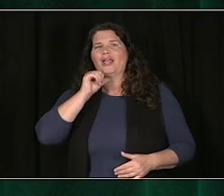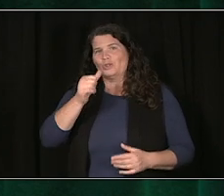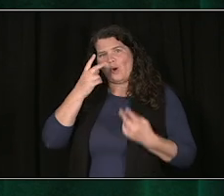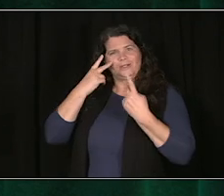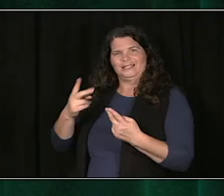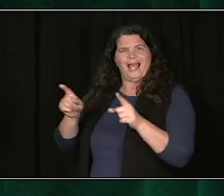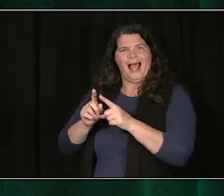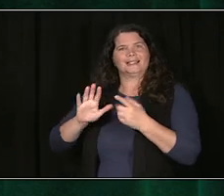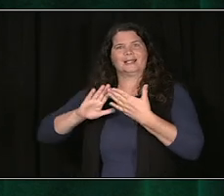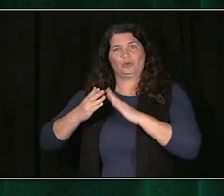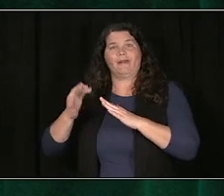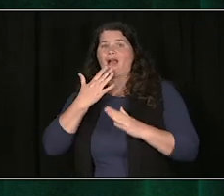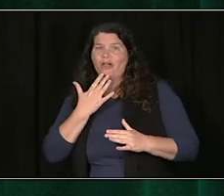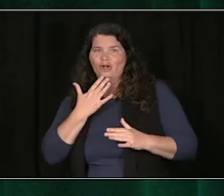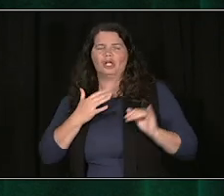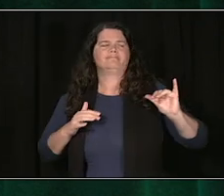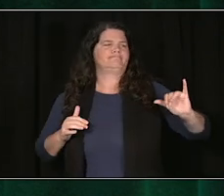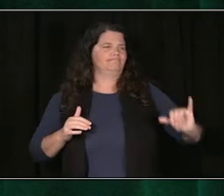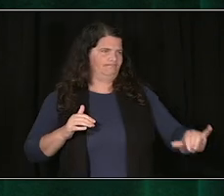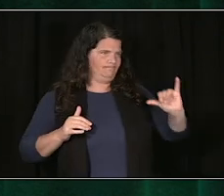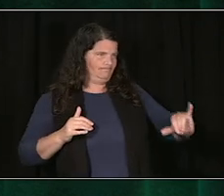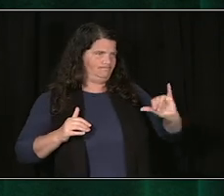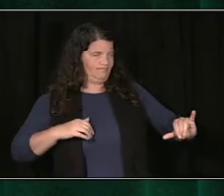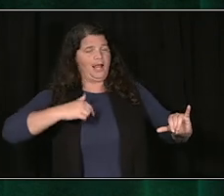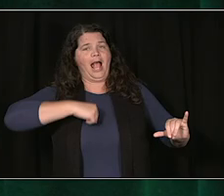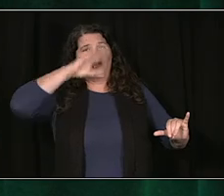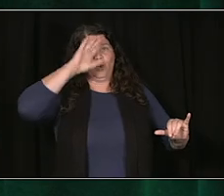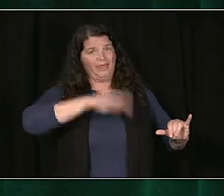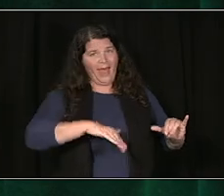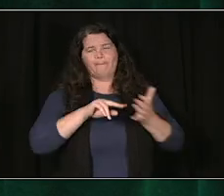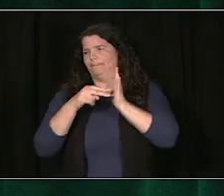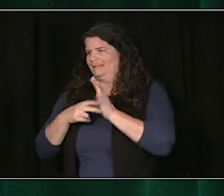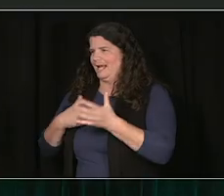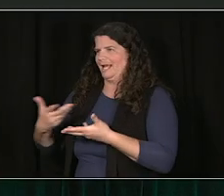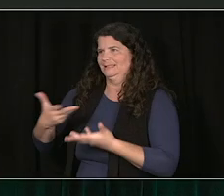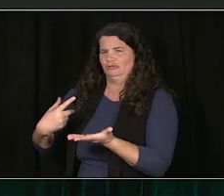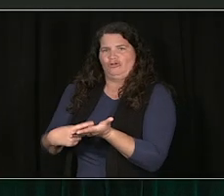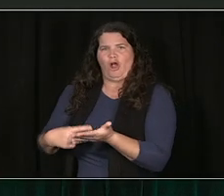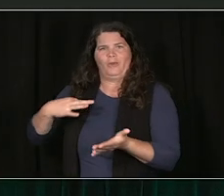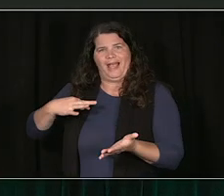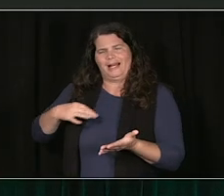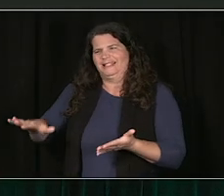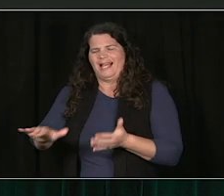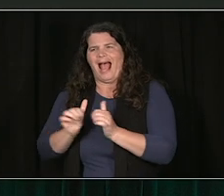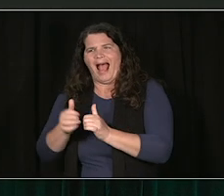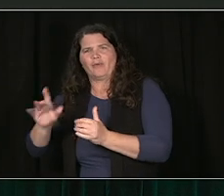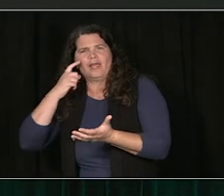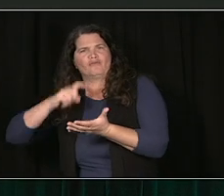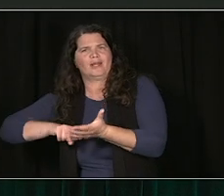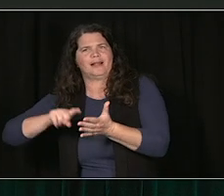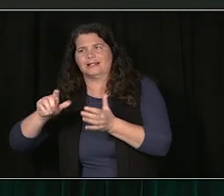And so that information only just helps me to inform candidates so that they have a better recognition of how they